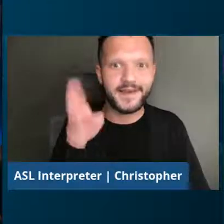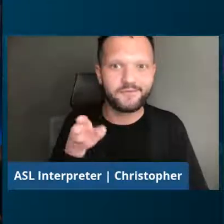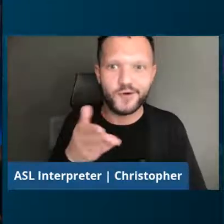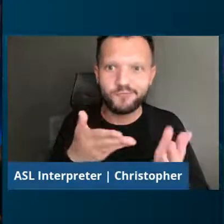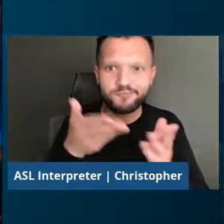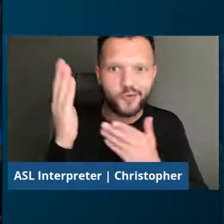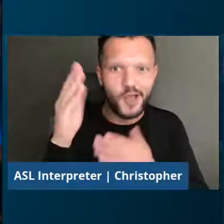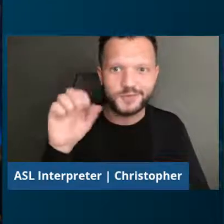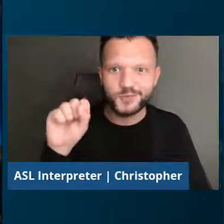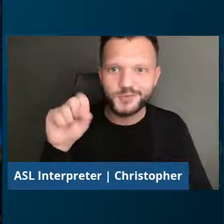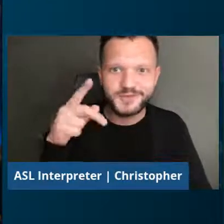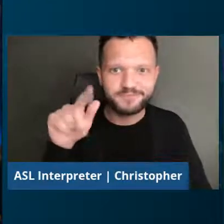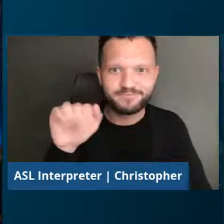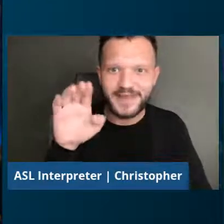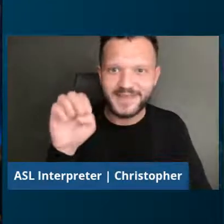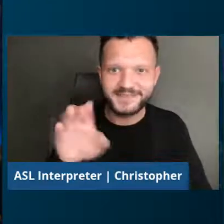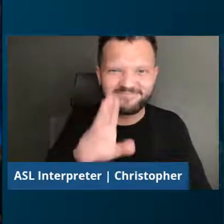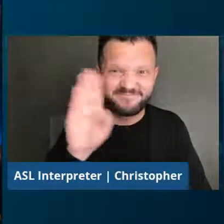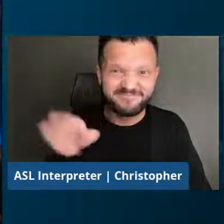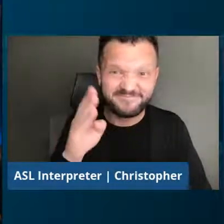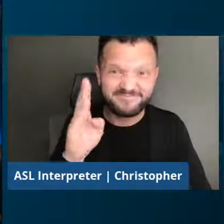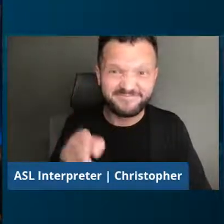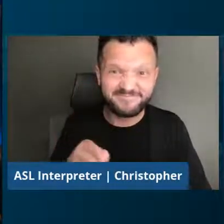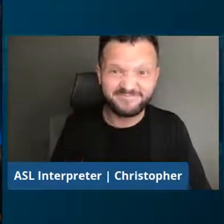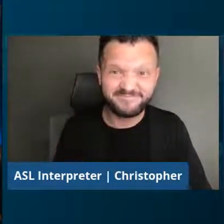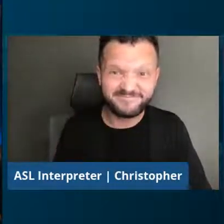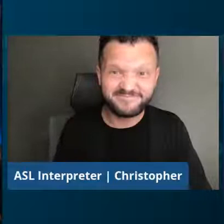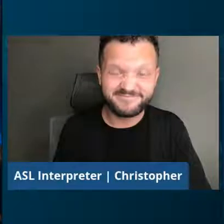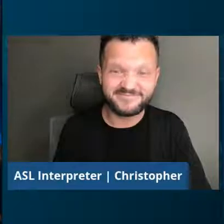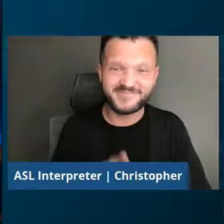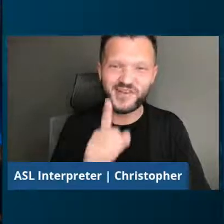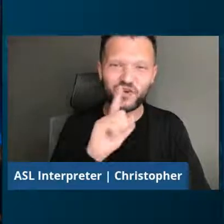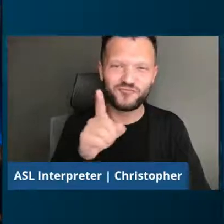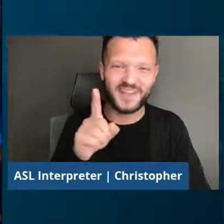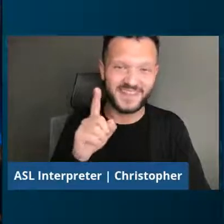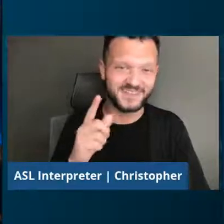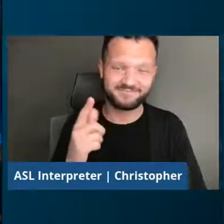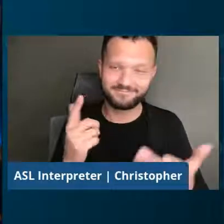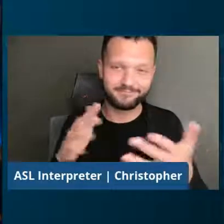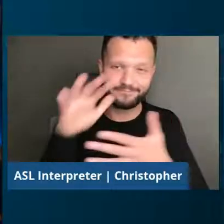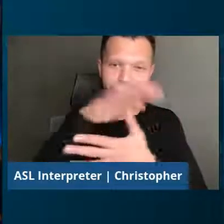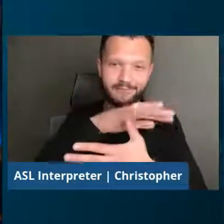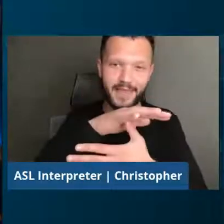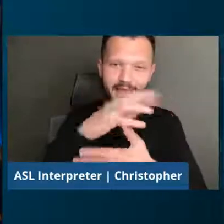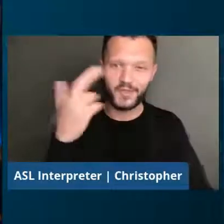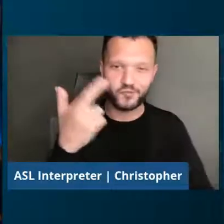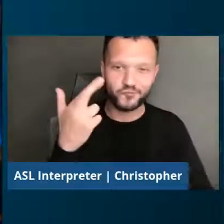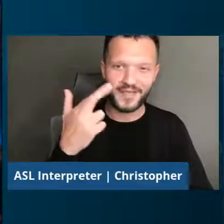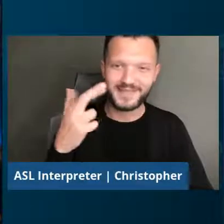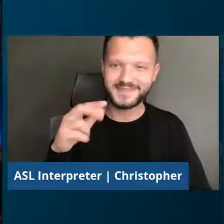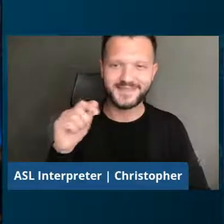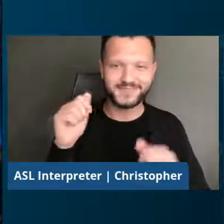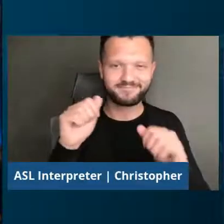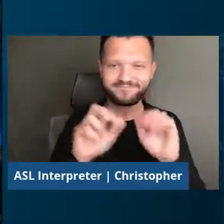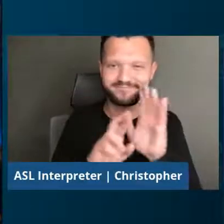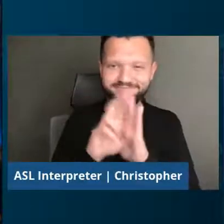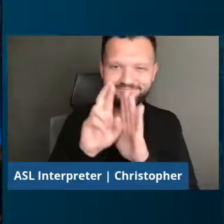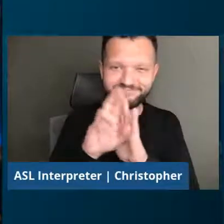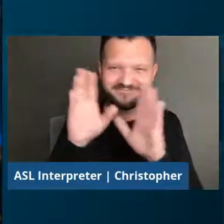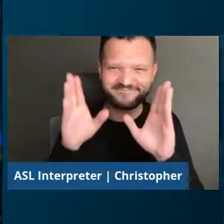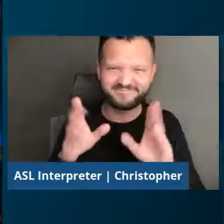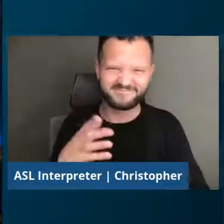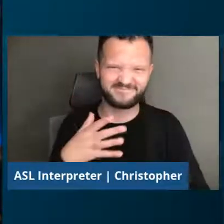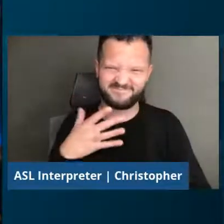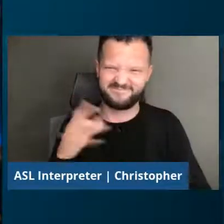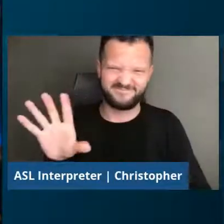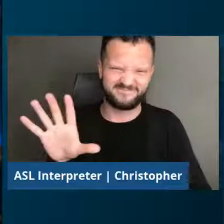space. Now, the main reason is just that they didn't like it, right? I mean, honestly, if you've ever seen it, it's messy, it's